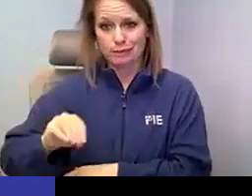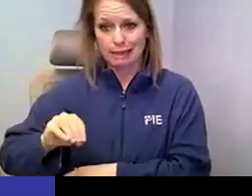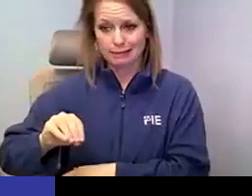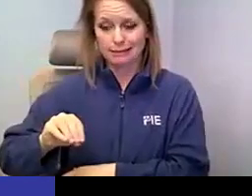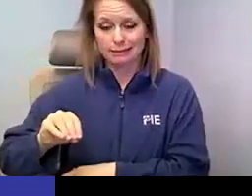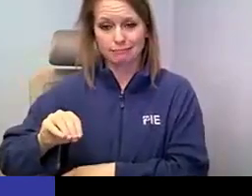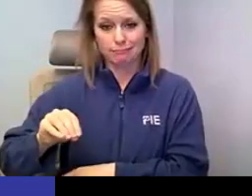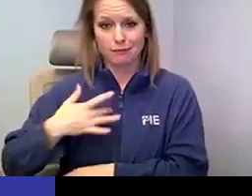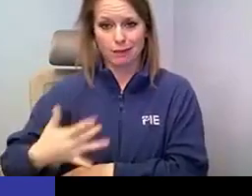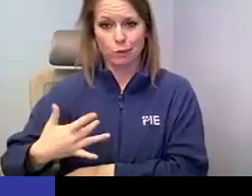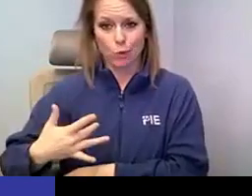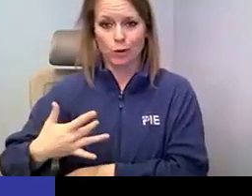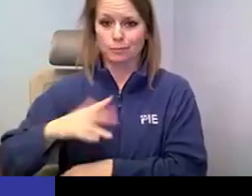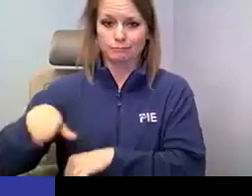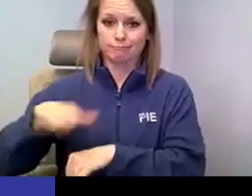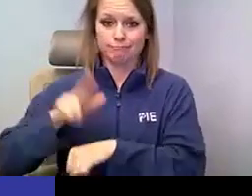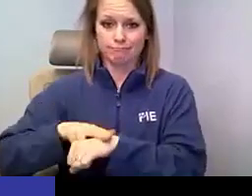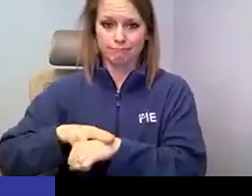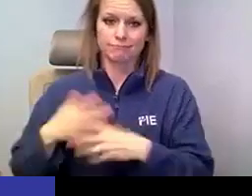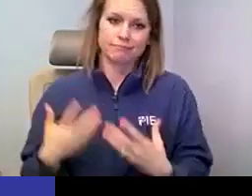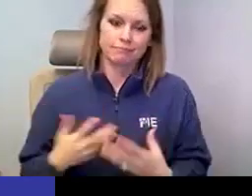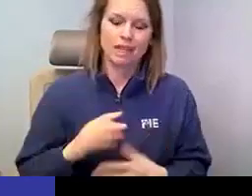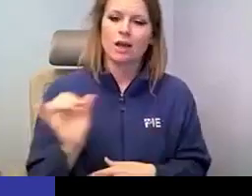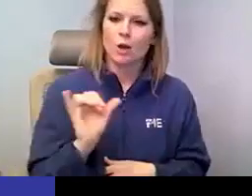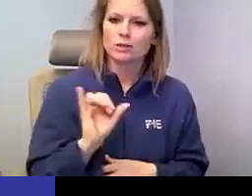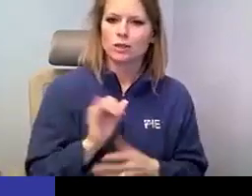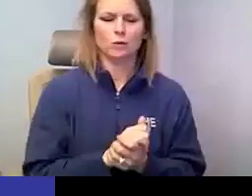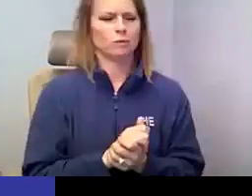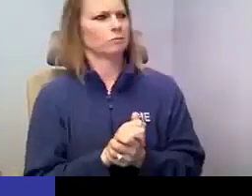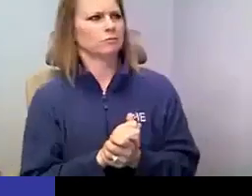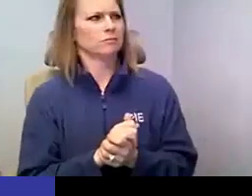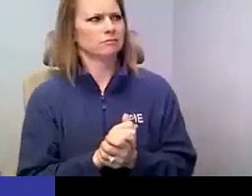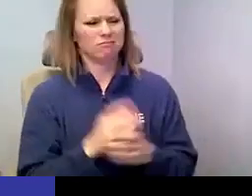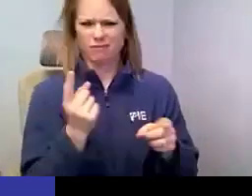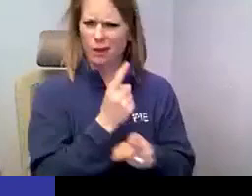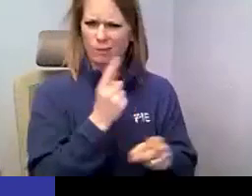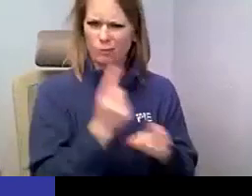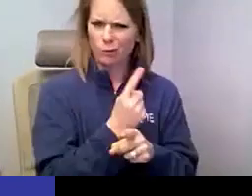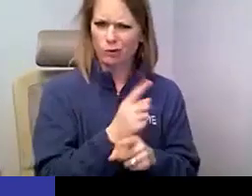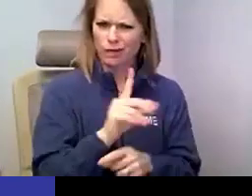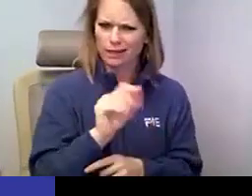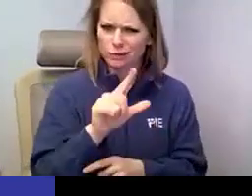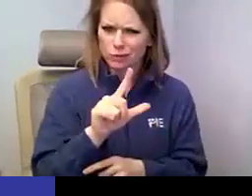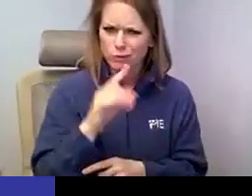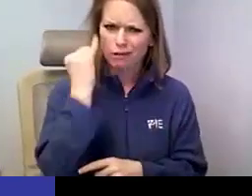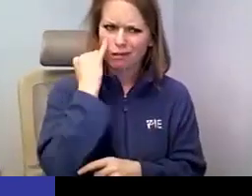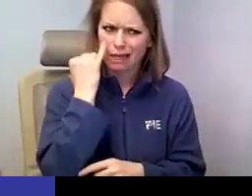how confident are you that this is an appropriate tool if you're conducting an evaluation with a Native American student?